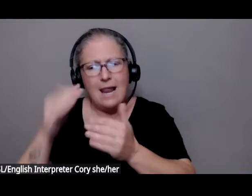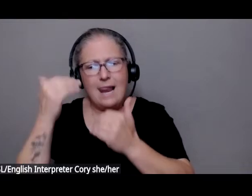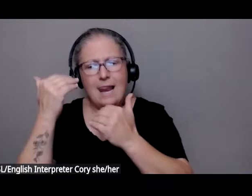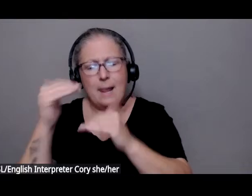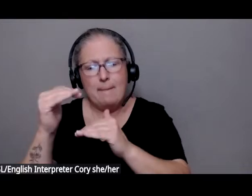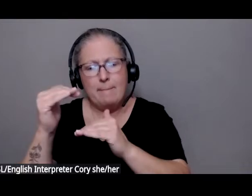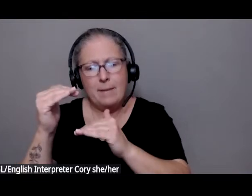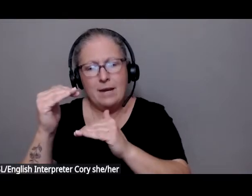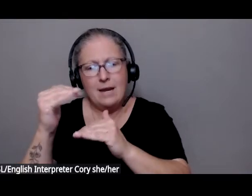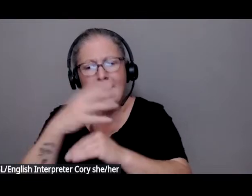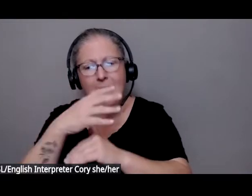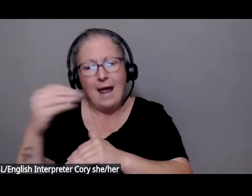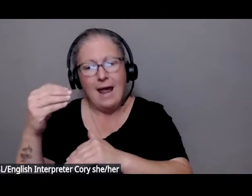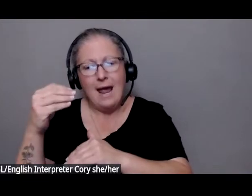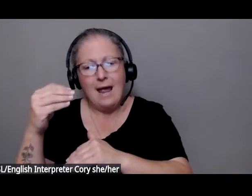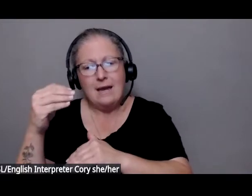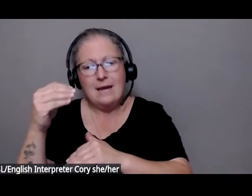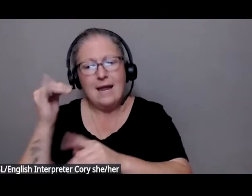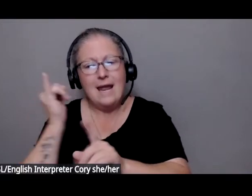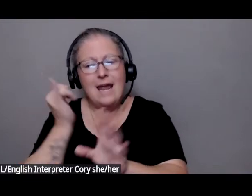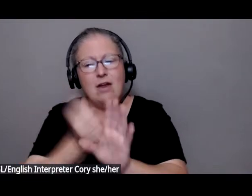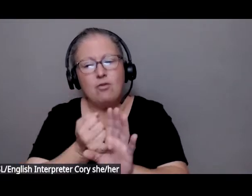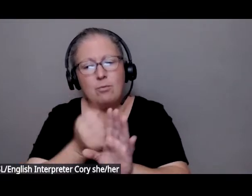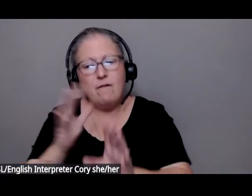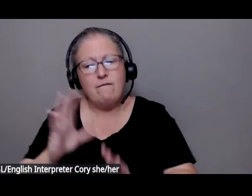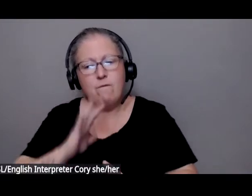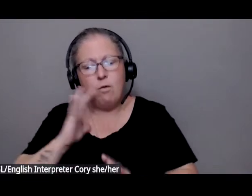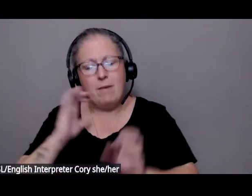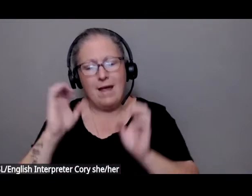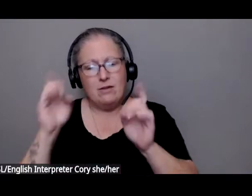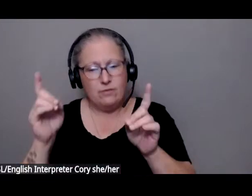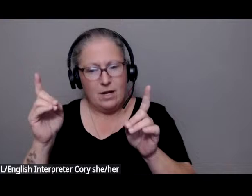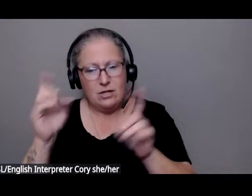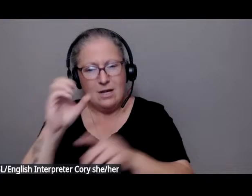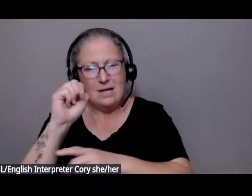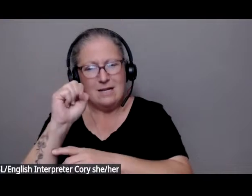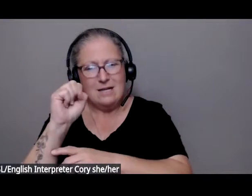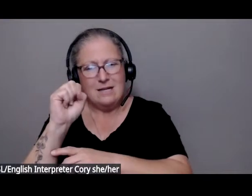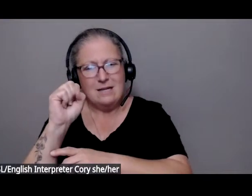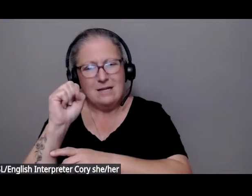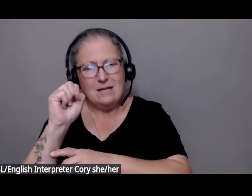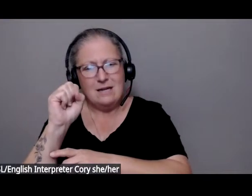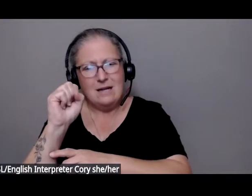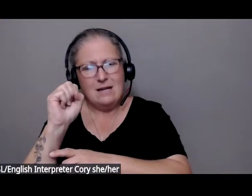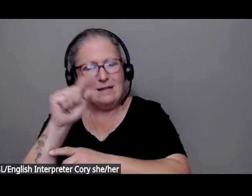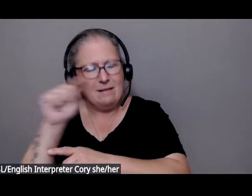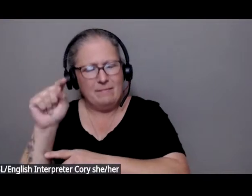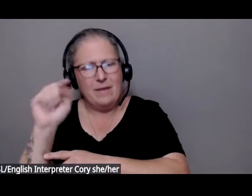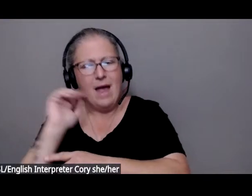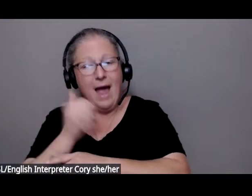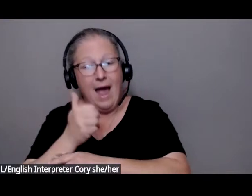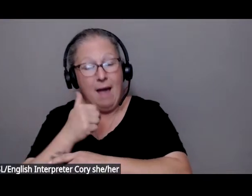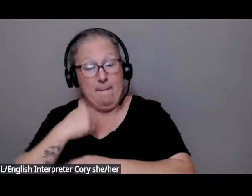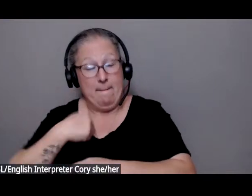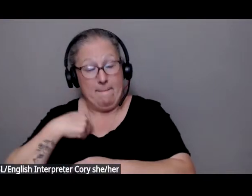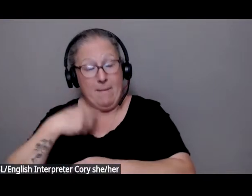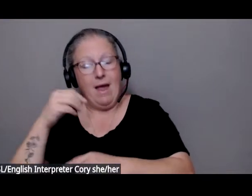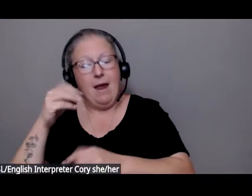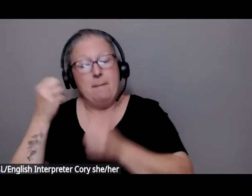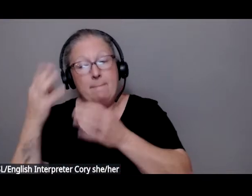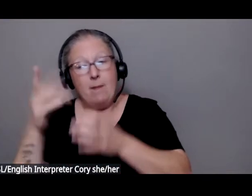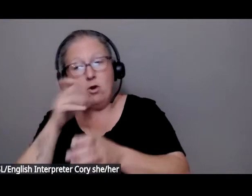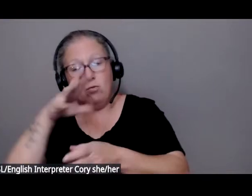limited and/or interrupted formal education. I, like many in our district, have